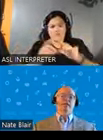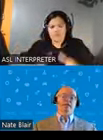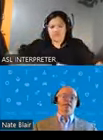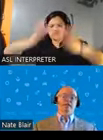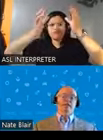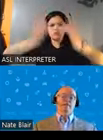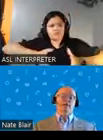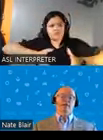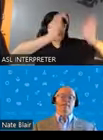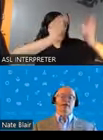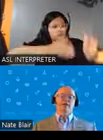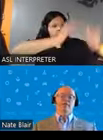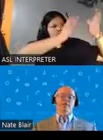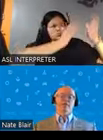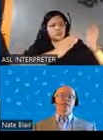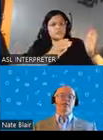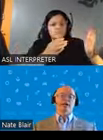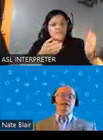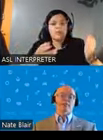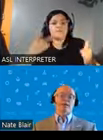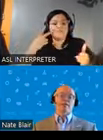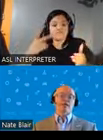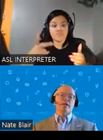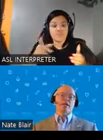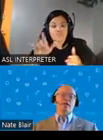then an amount of utility